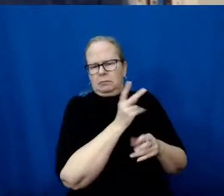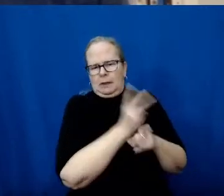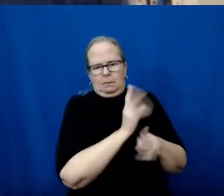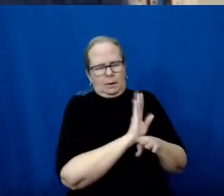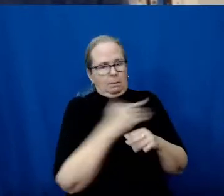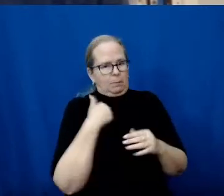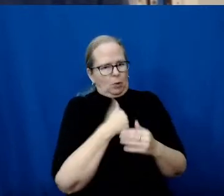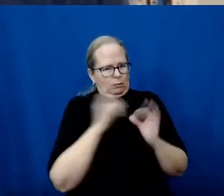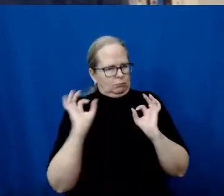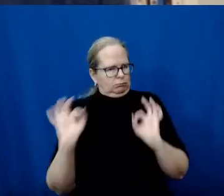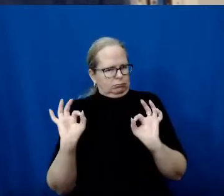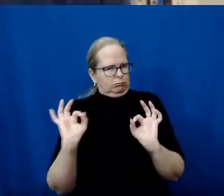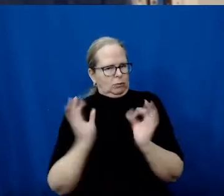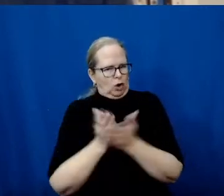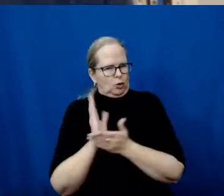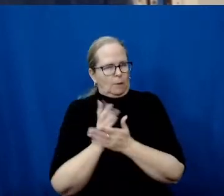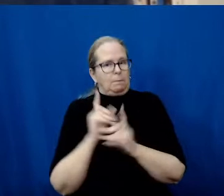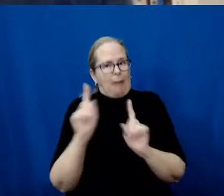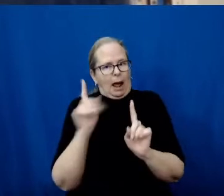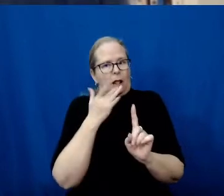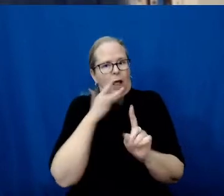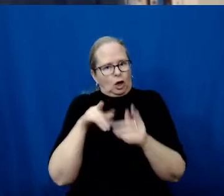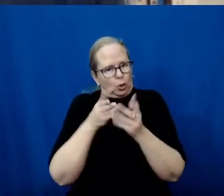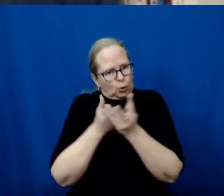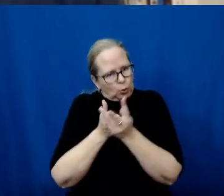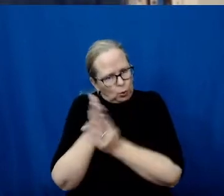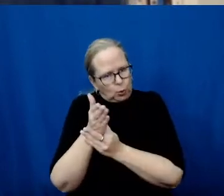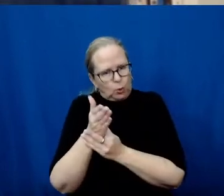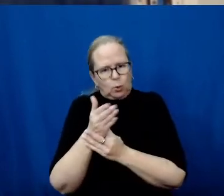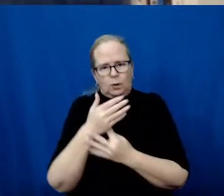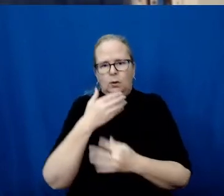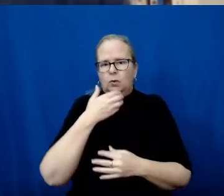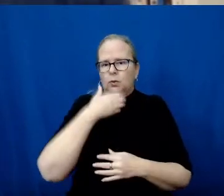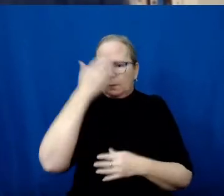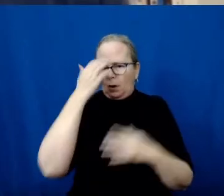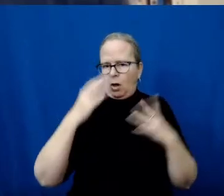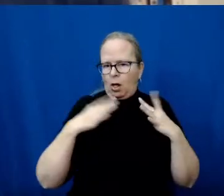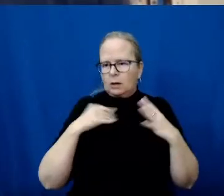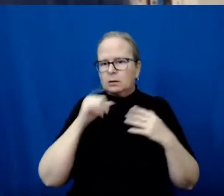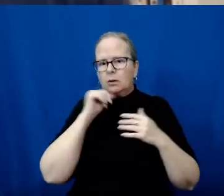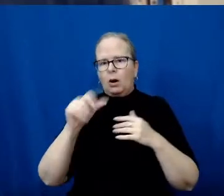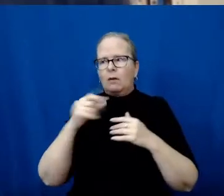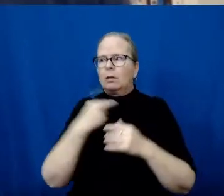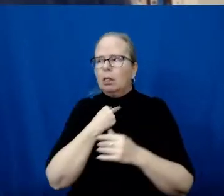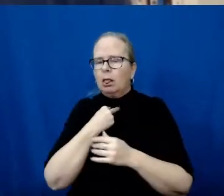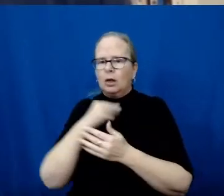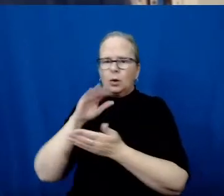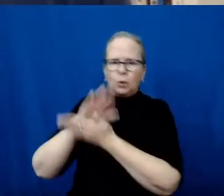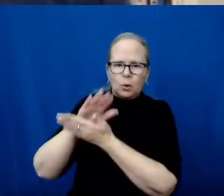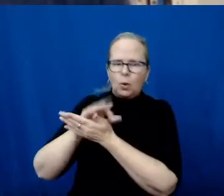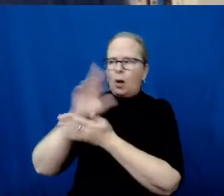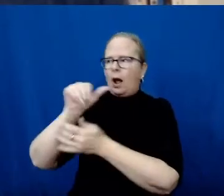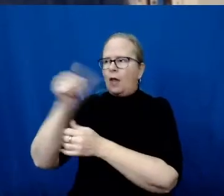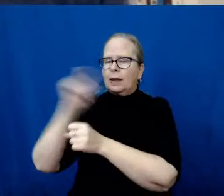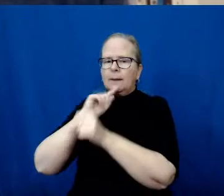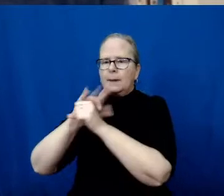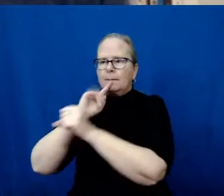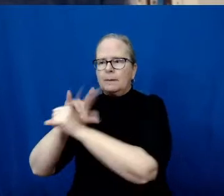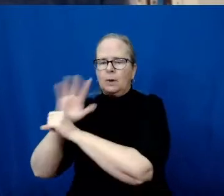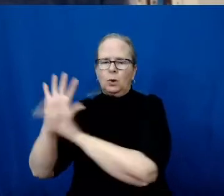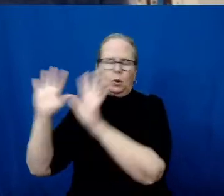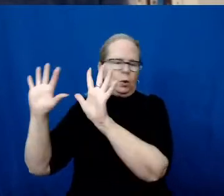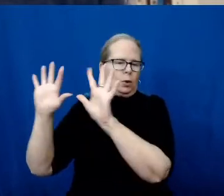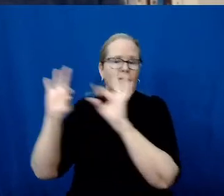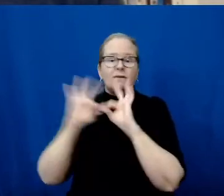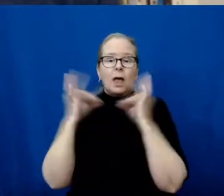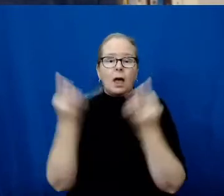other commitments going on, and we had already canceled plans to see family, so it was fine. A lot